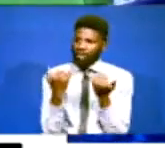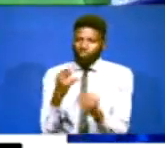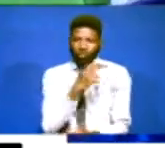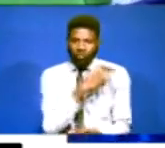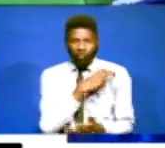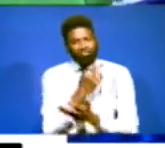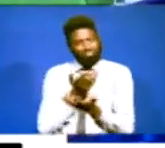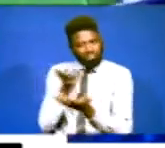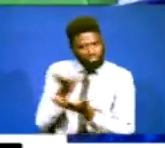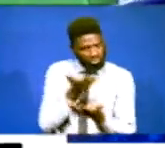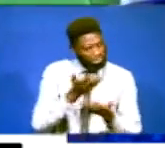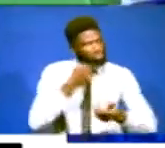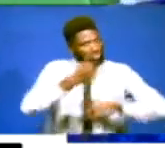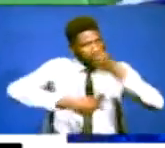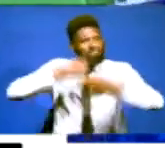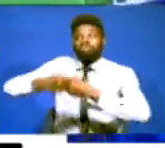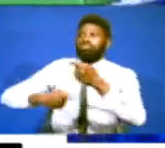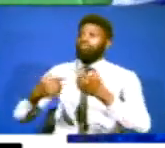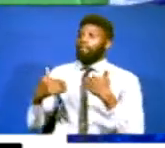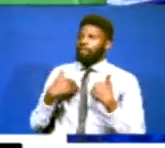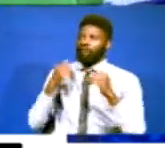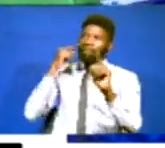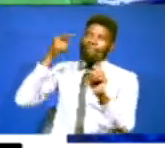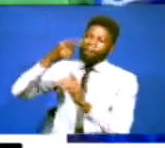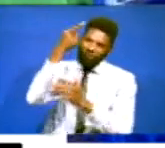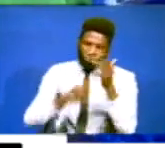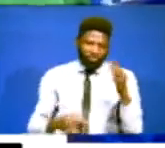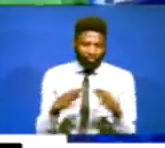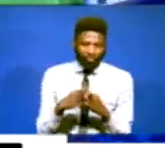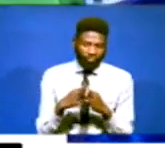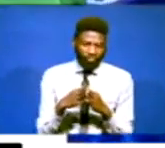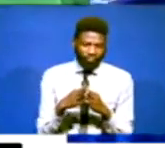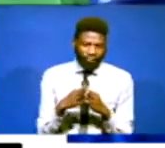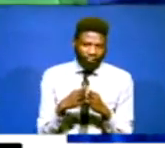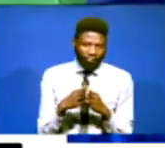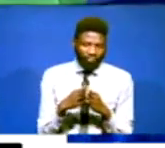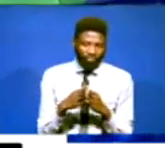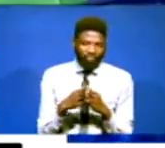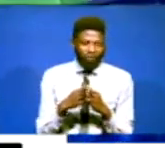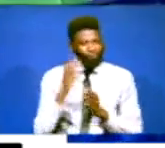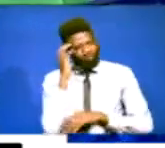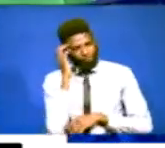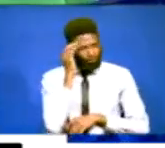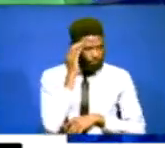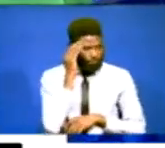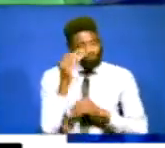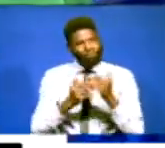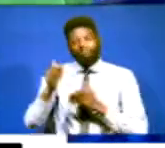on to deliberate on the fate of the heroes of our freedom